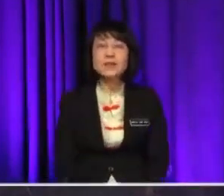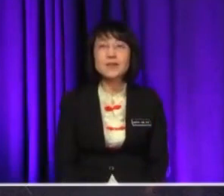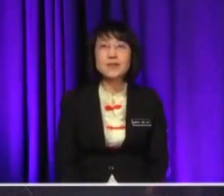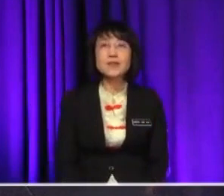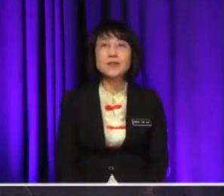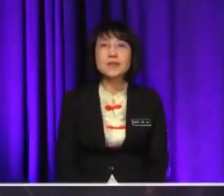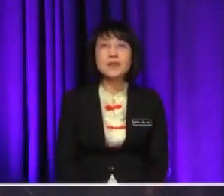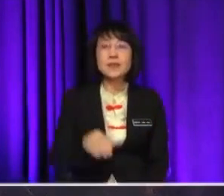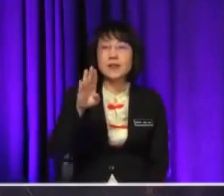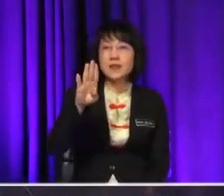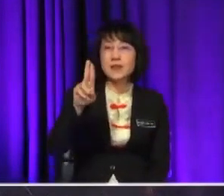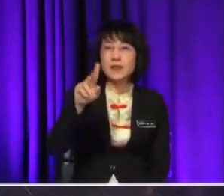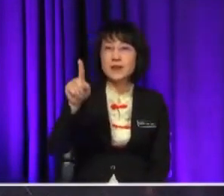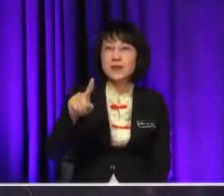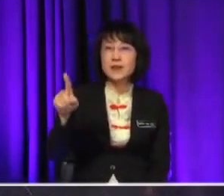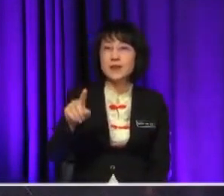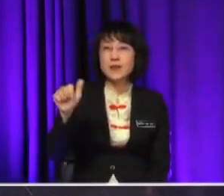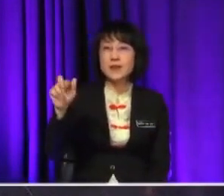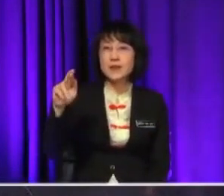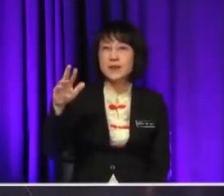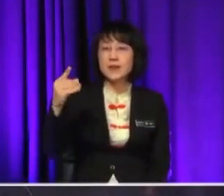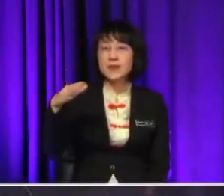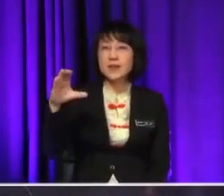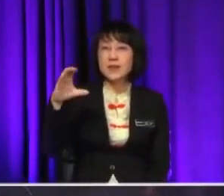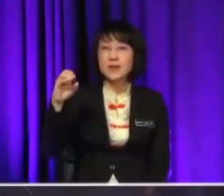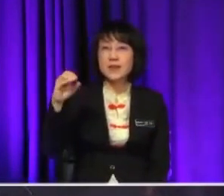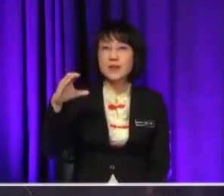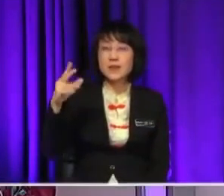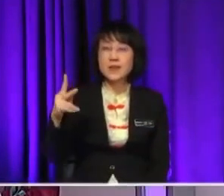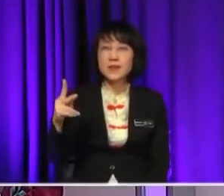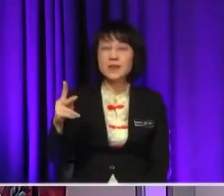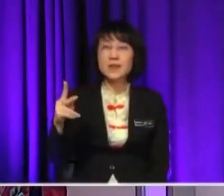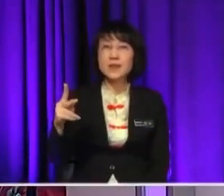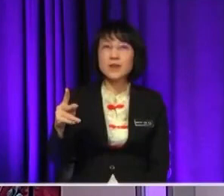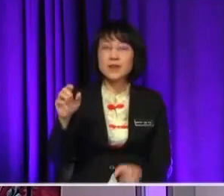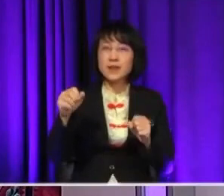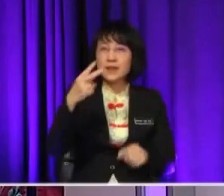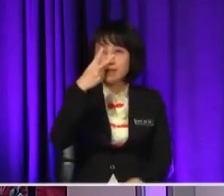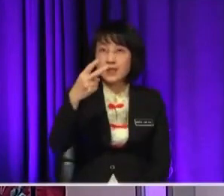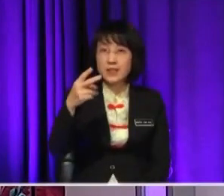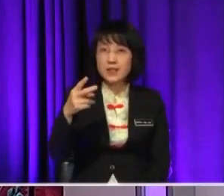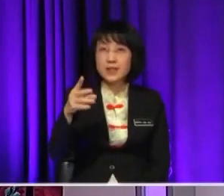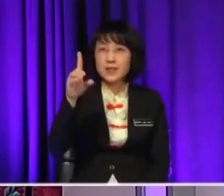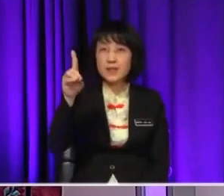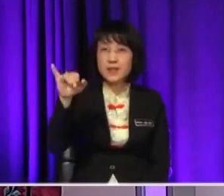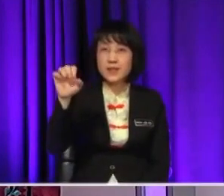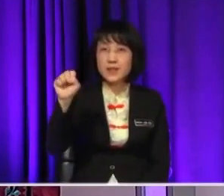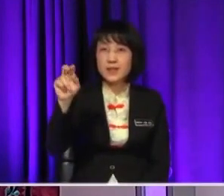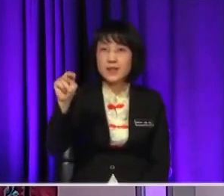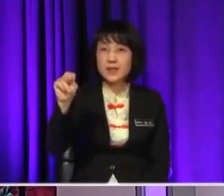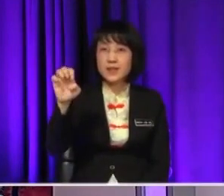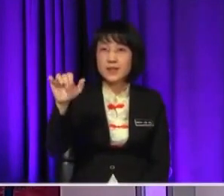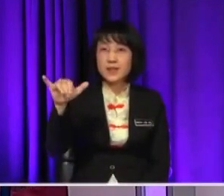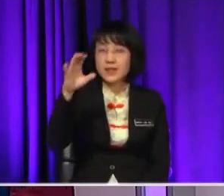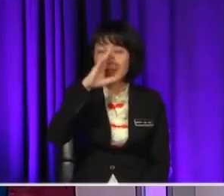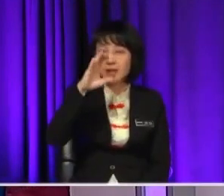to remember, but they could go back to all those Disney movies with those buzzard cocks there. Yeah,